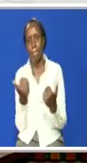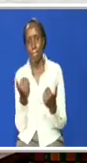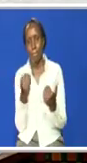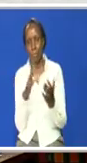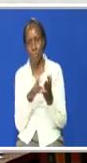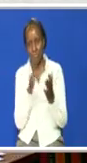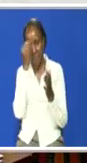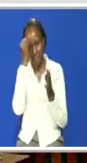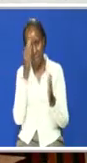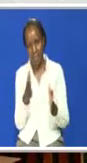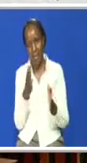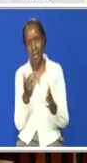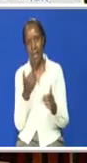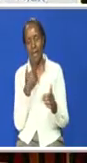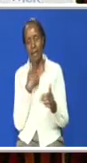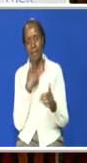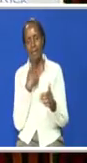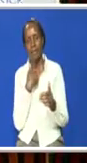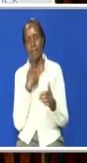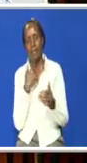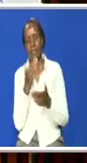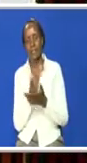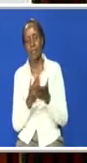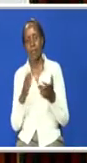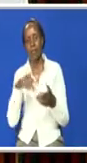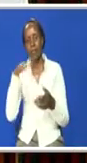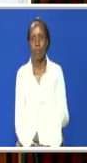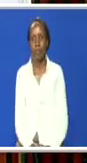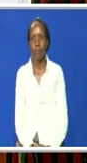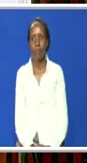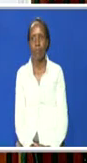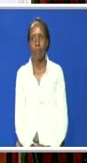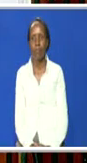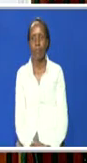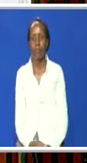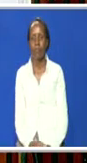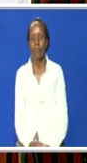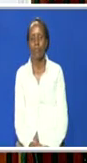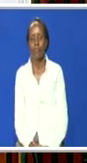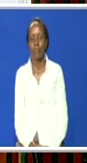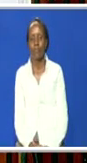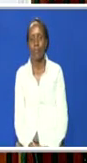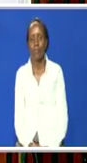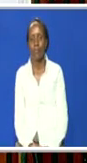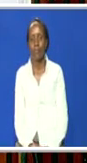I still have some more examples for you. Now I have.